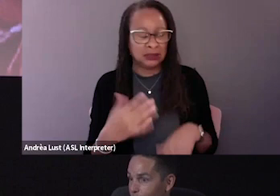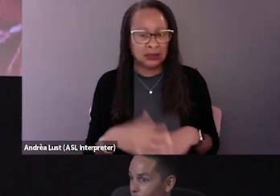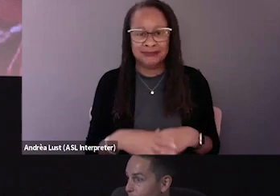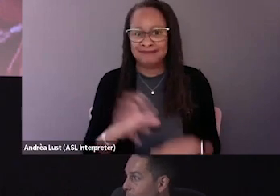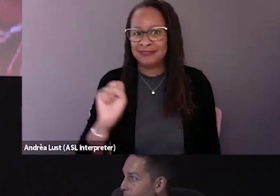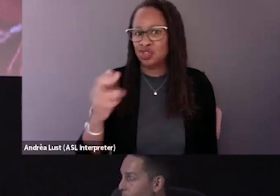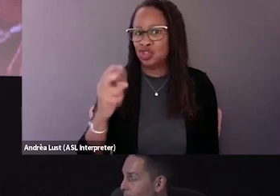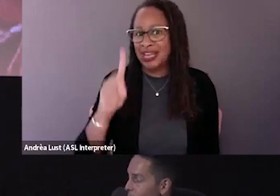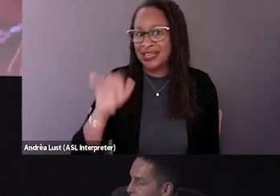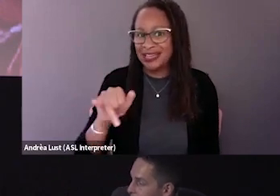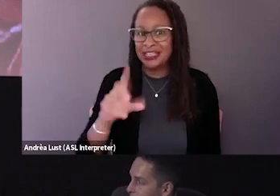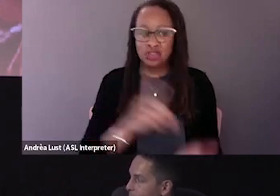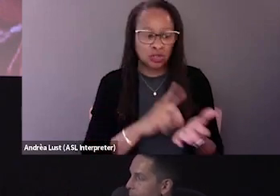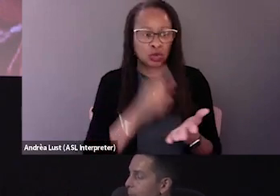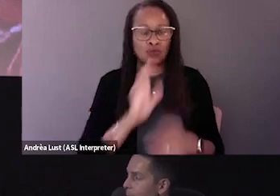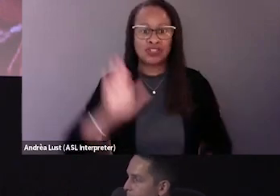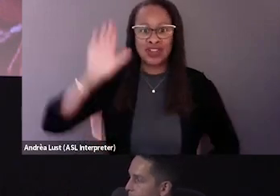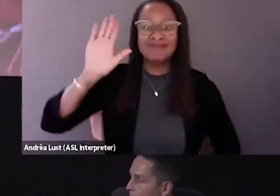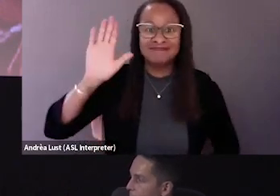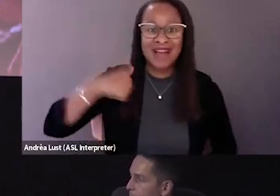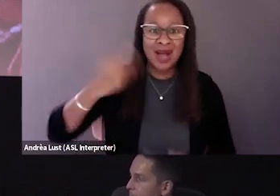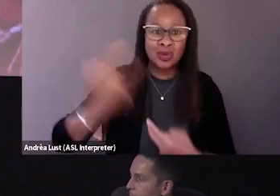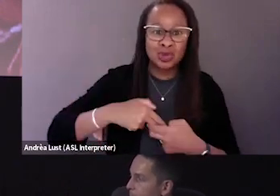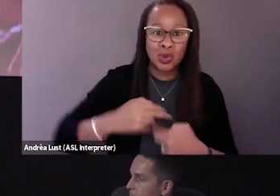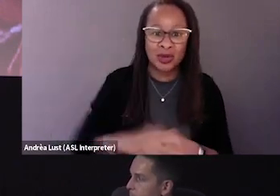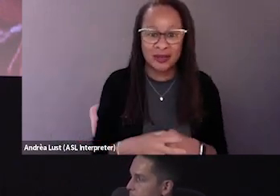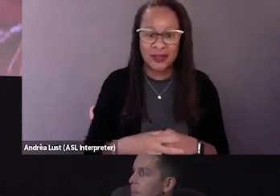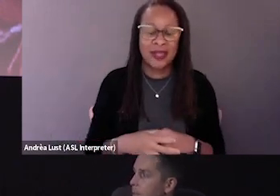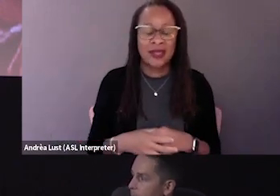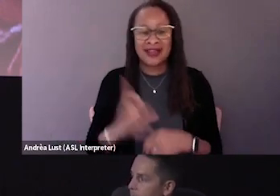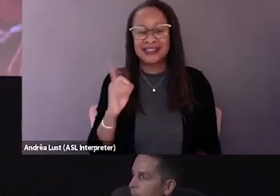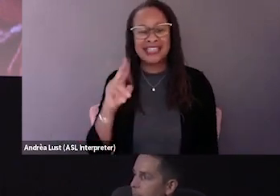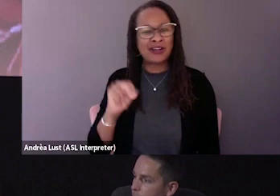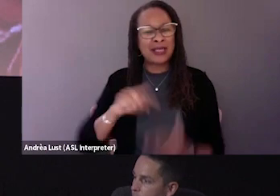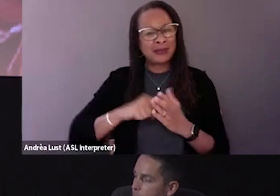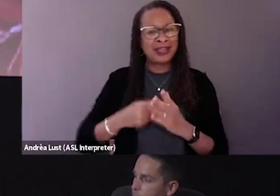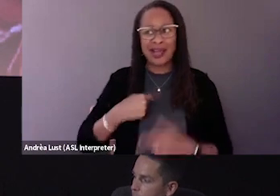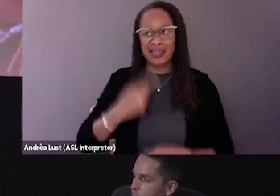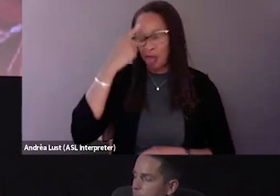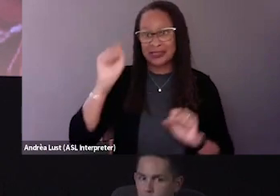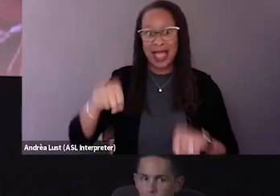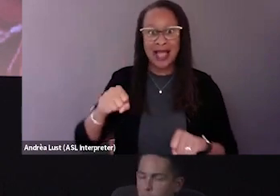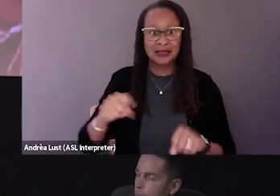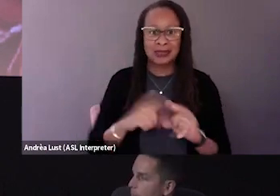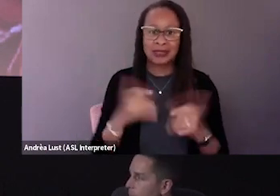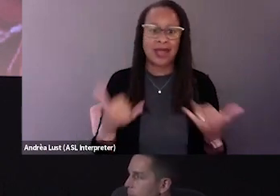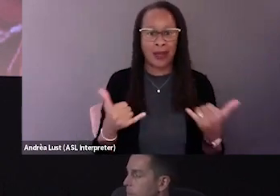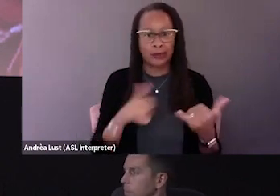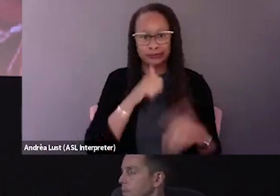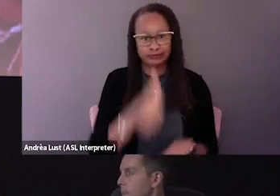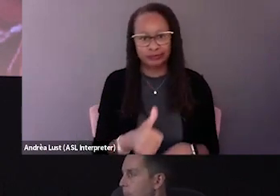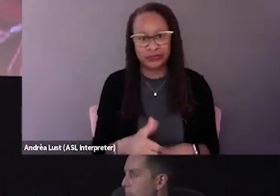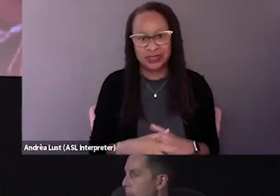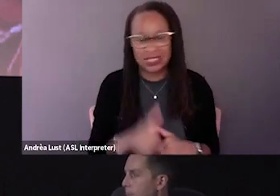to raise their hand and be part of something like this? I mean, at first it did, but now it doesn't. I mean, it's really crazy. And